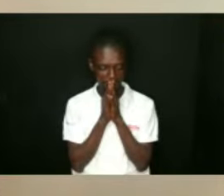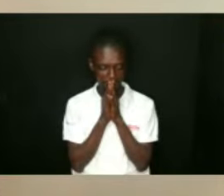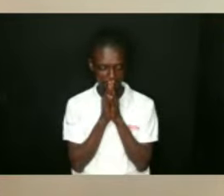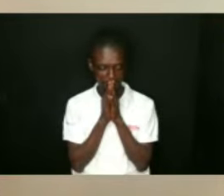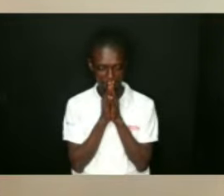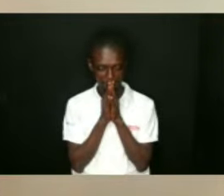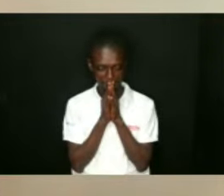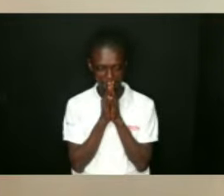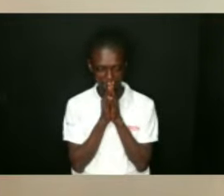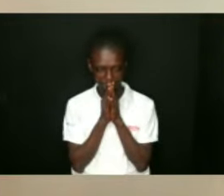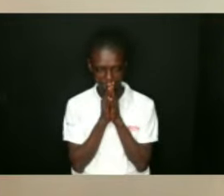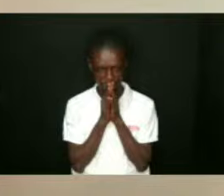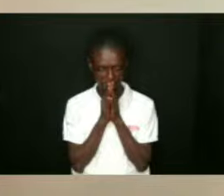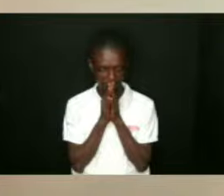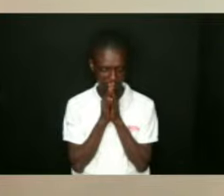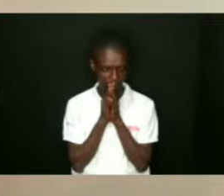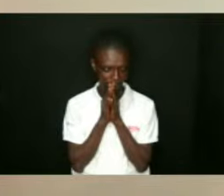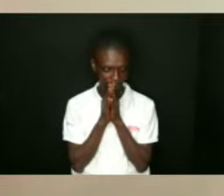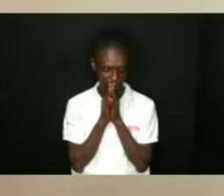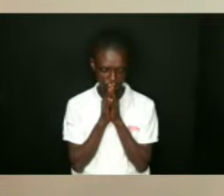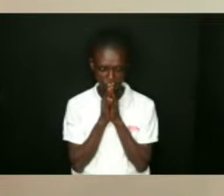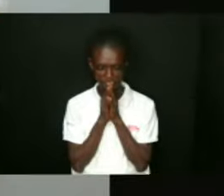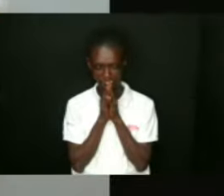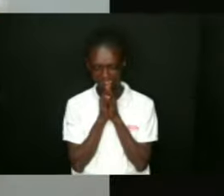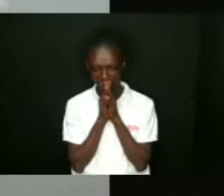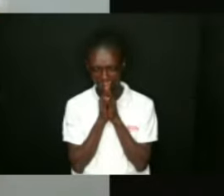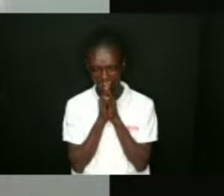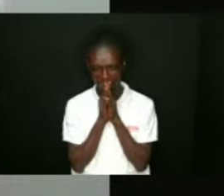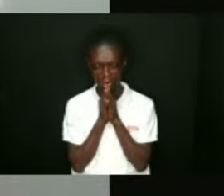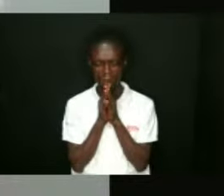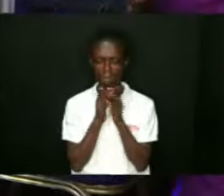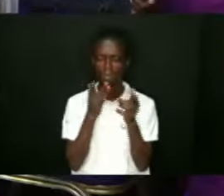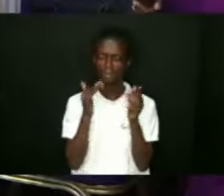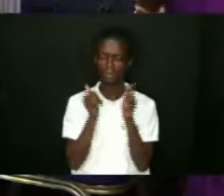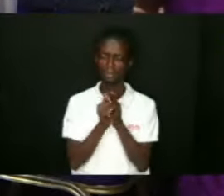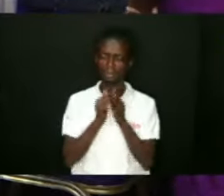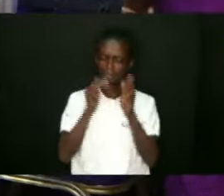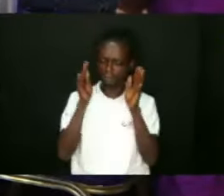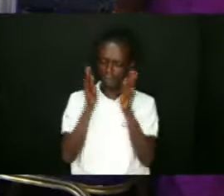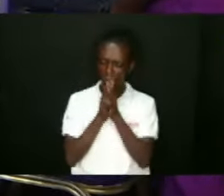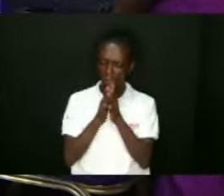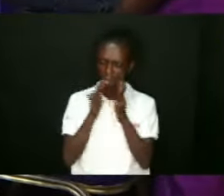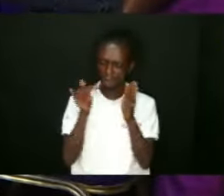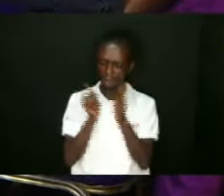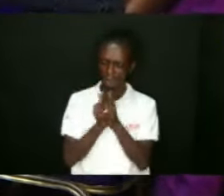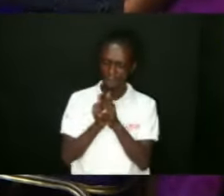We cannot be part. Lord, we pray for this consciousness, Lord.